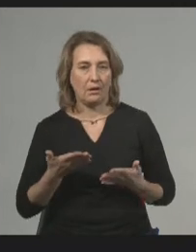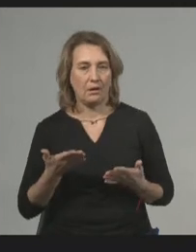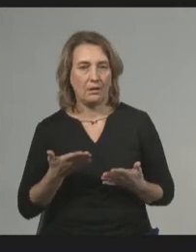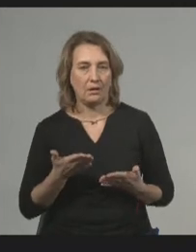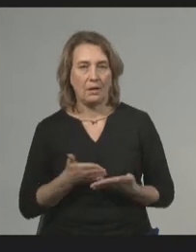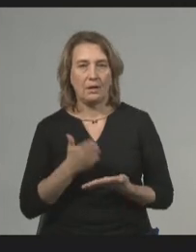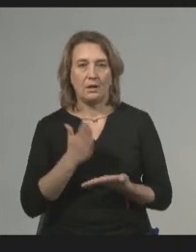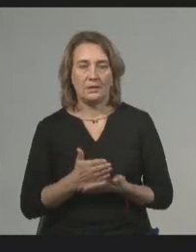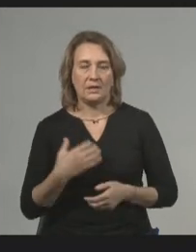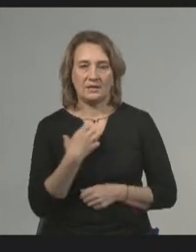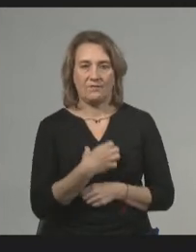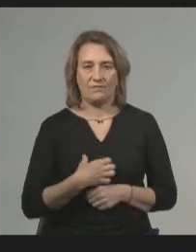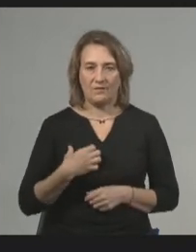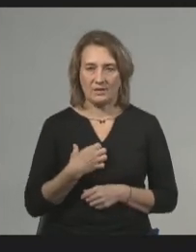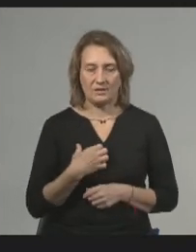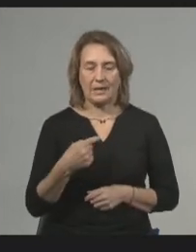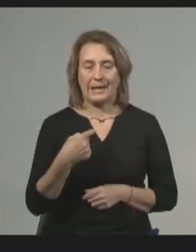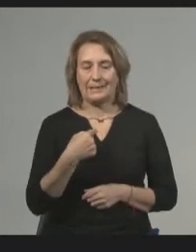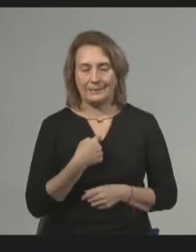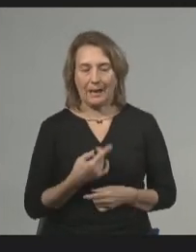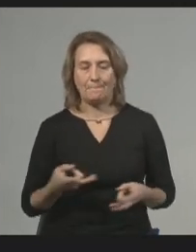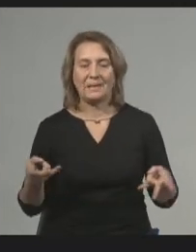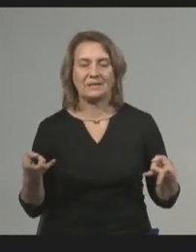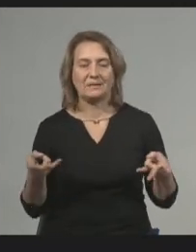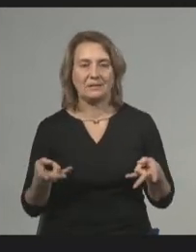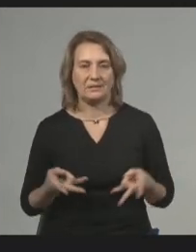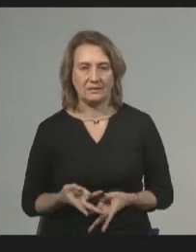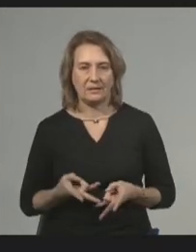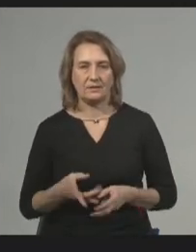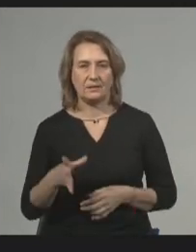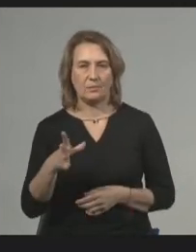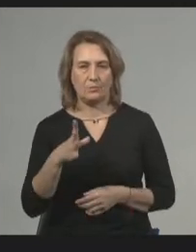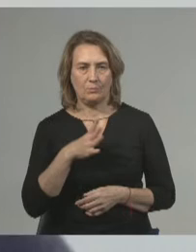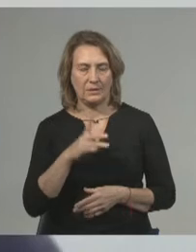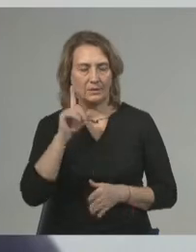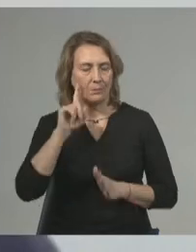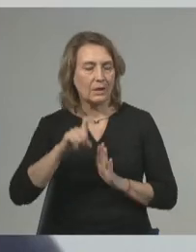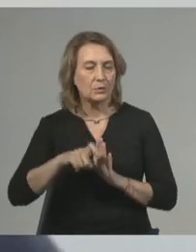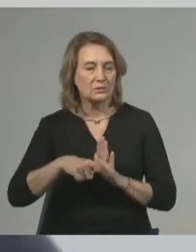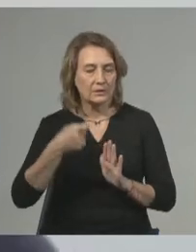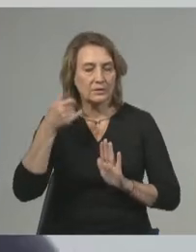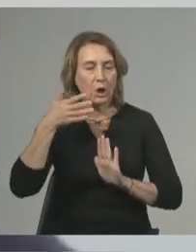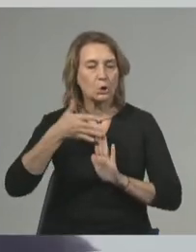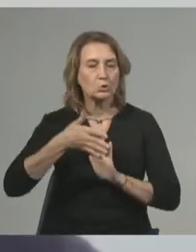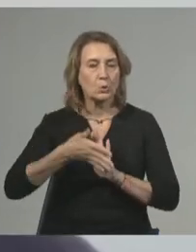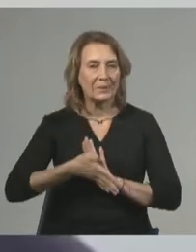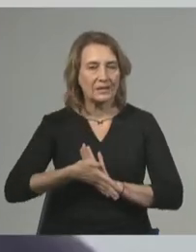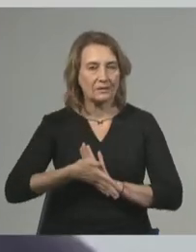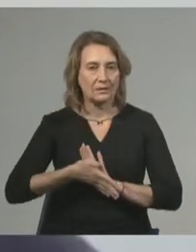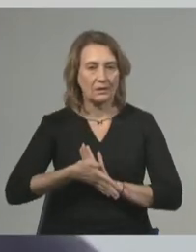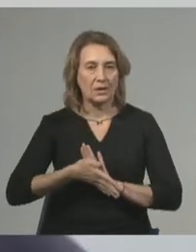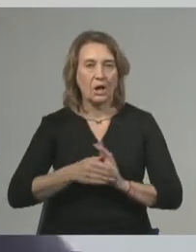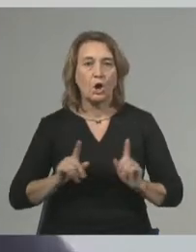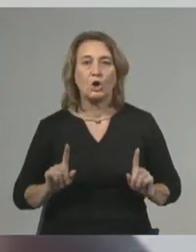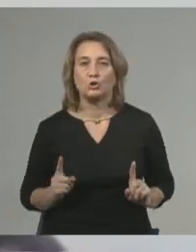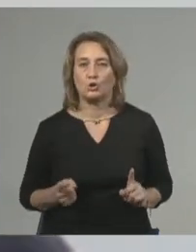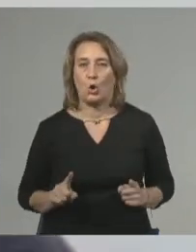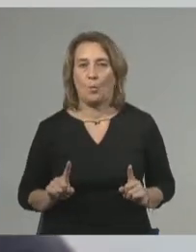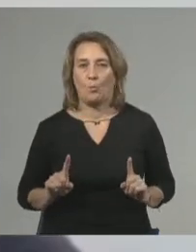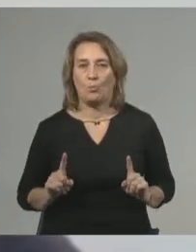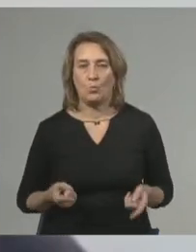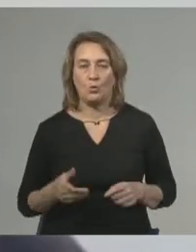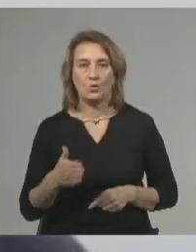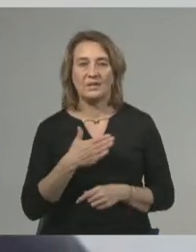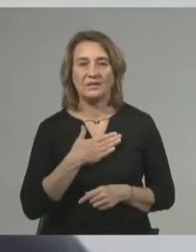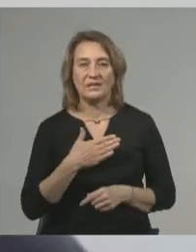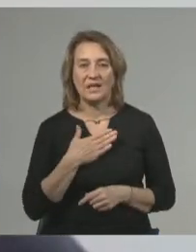aware and open to hear them their their backgrounds and understand why they support or why they think that our content is not good and then is